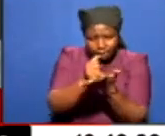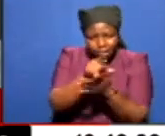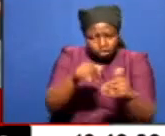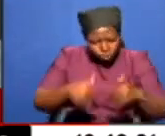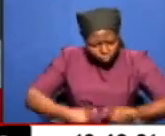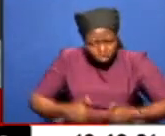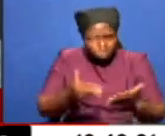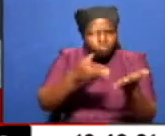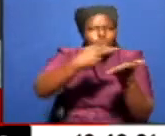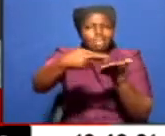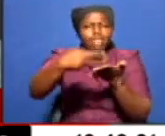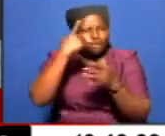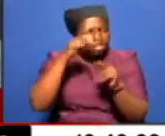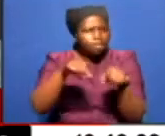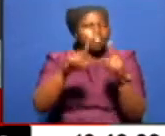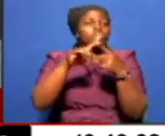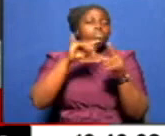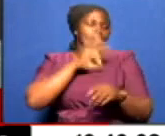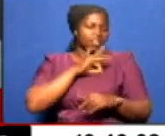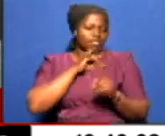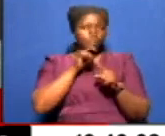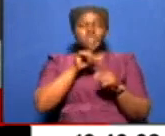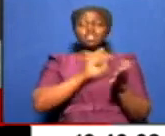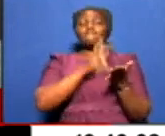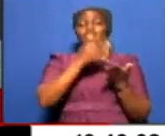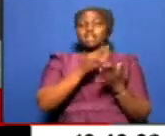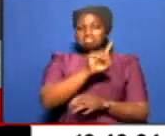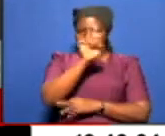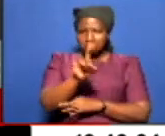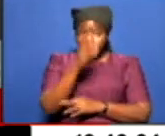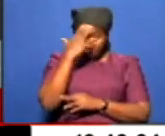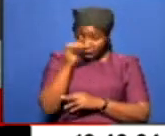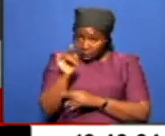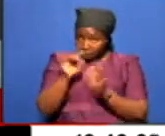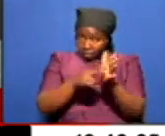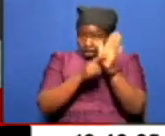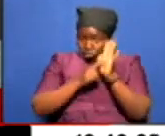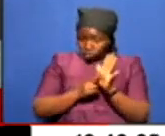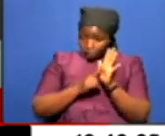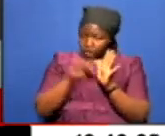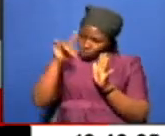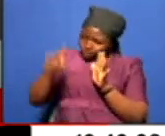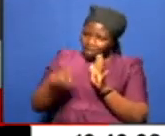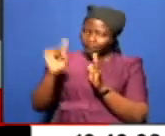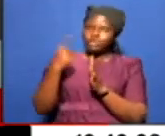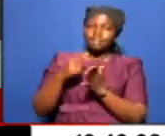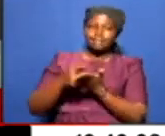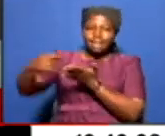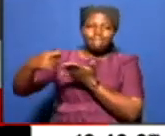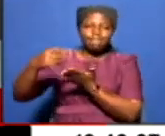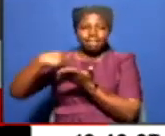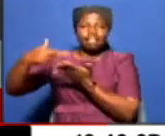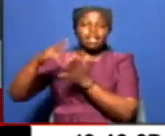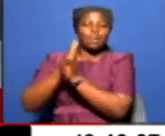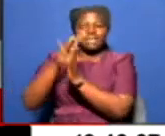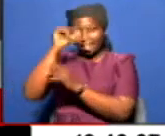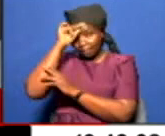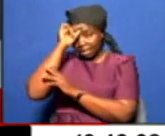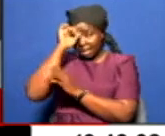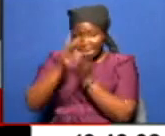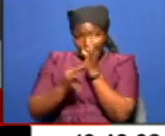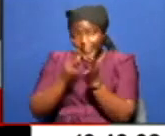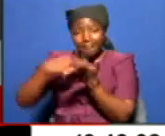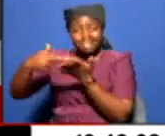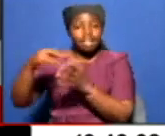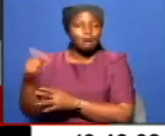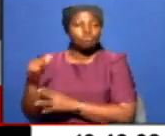are able to benefit from some of these funds? Because one of the requirements is that you are actually registered by the government. And so without that registration,